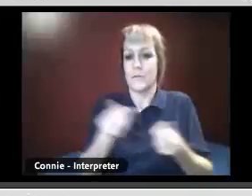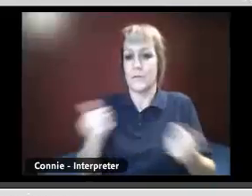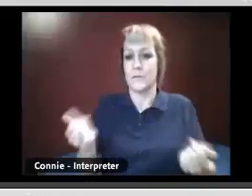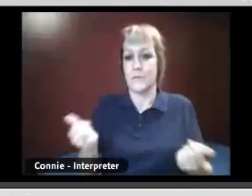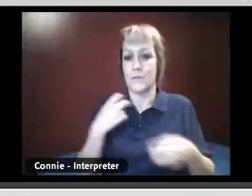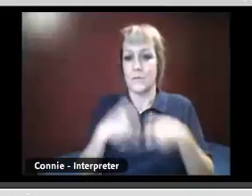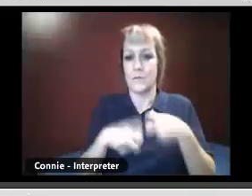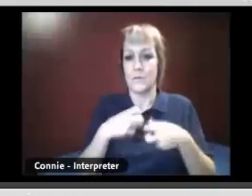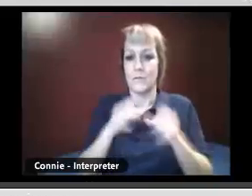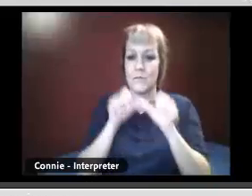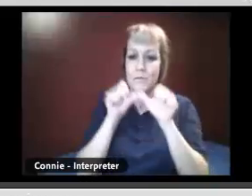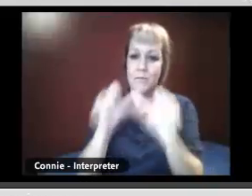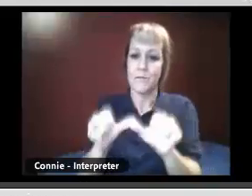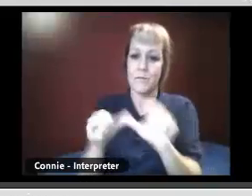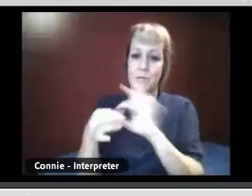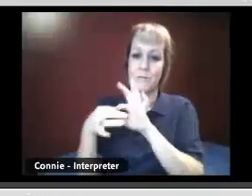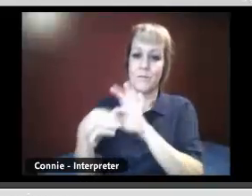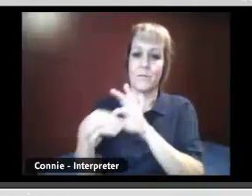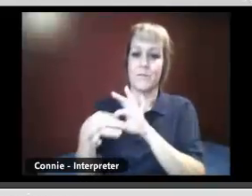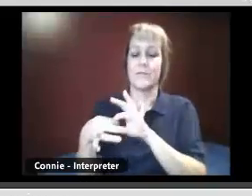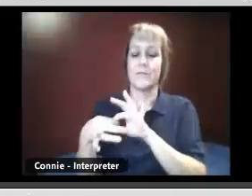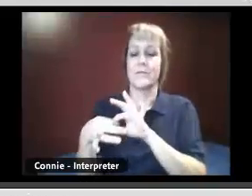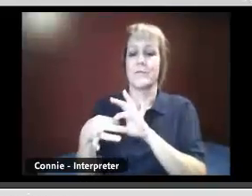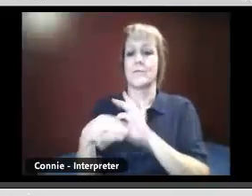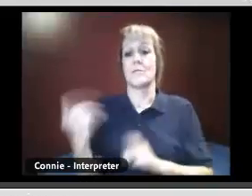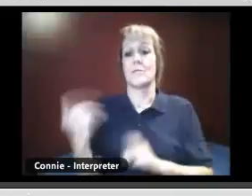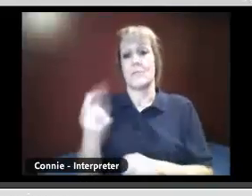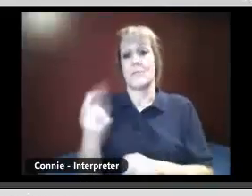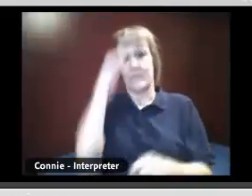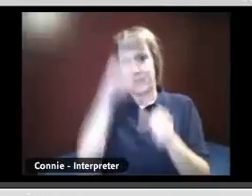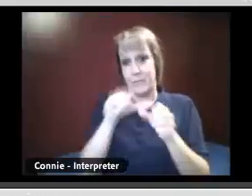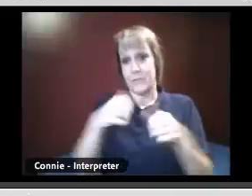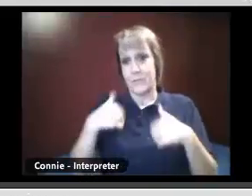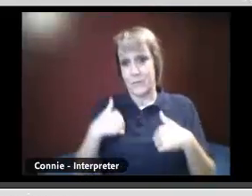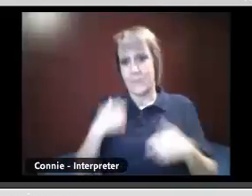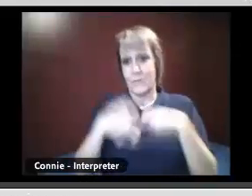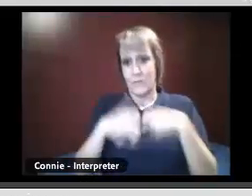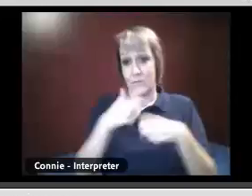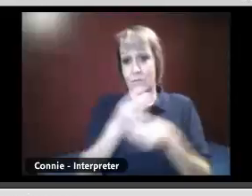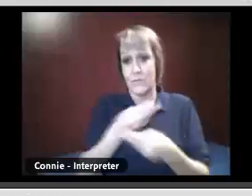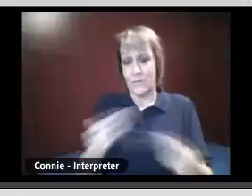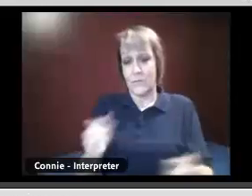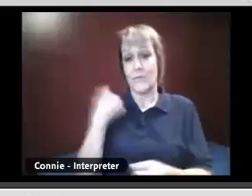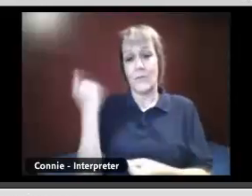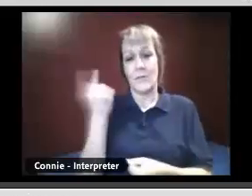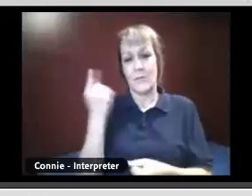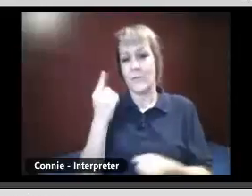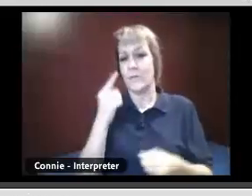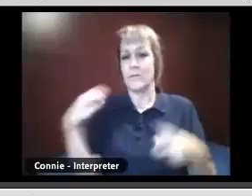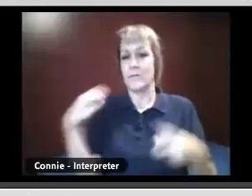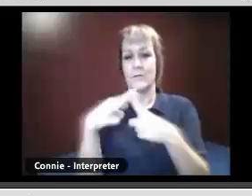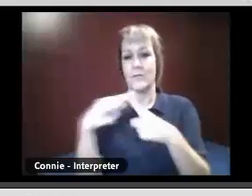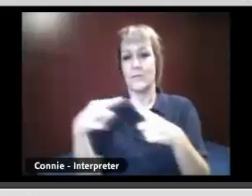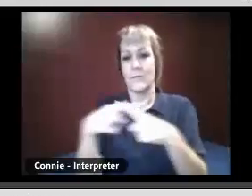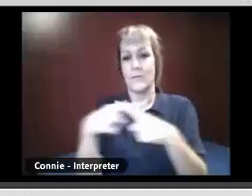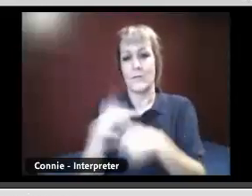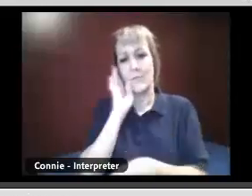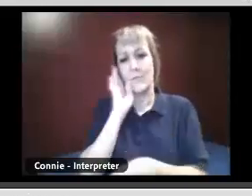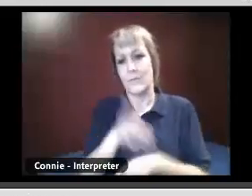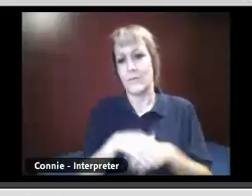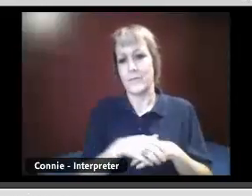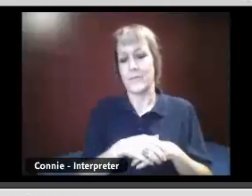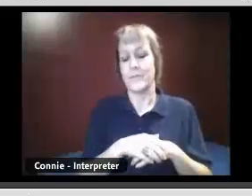relationship. So always remember, we do have problems to solve. There will always be differences. There are always going to be conflicts. But at the